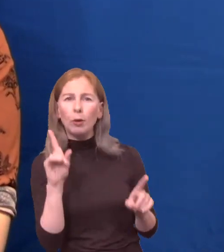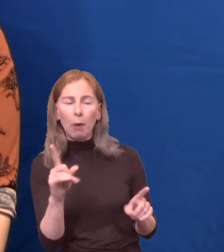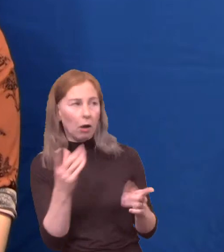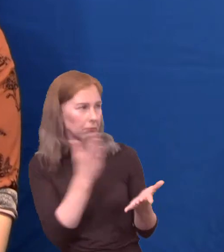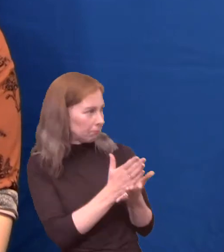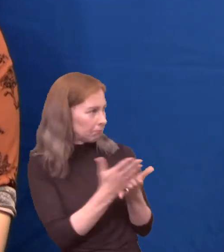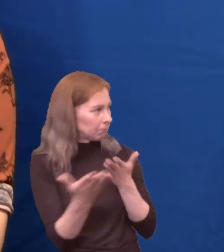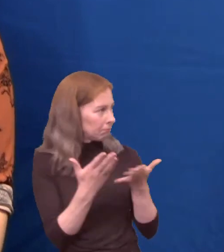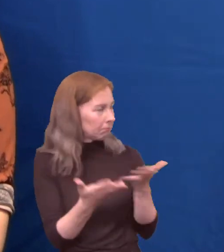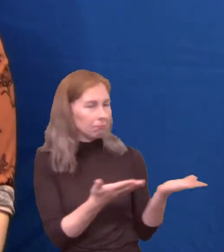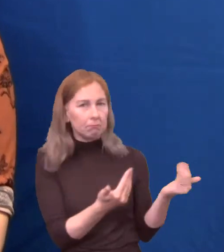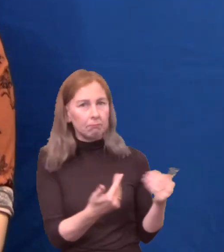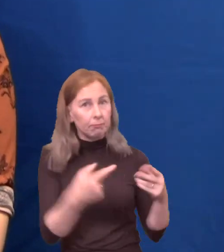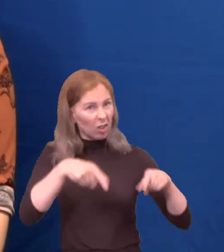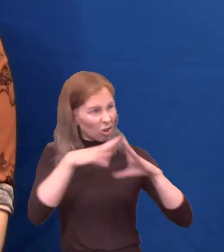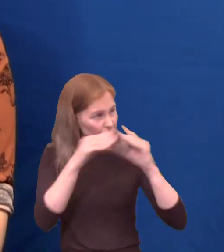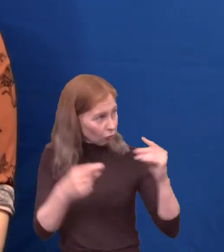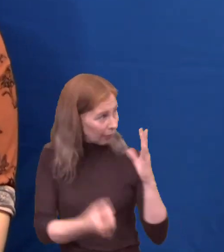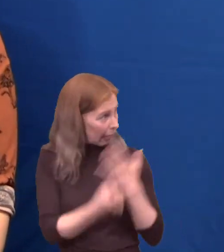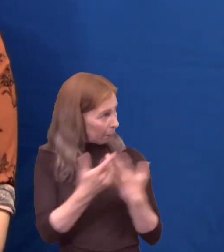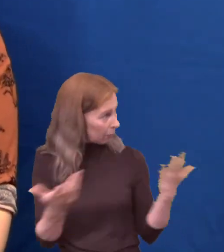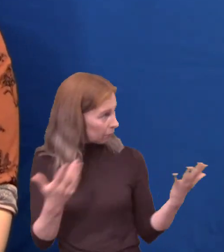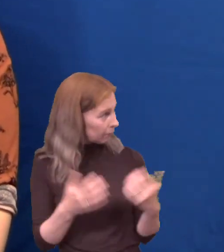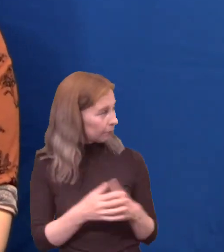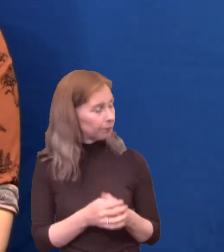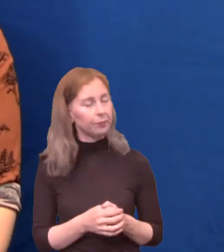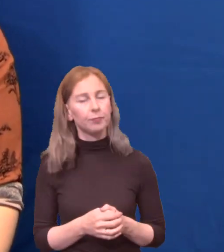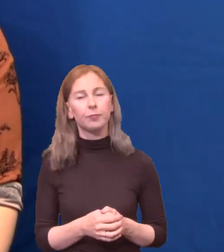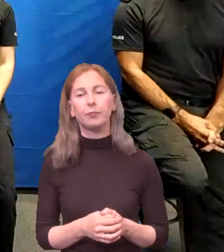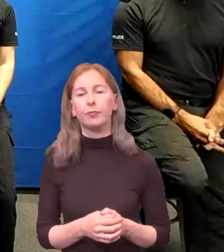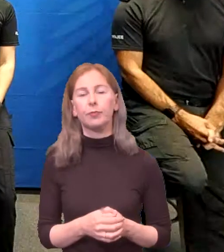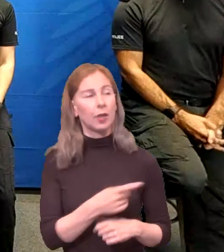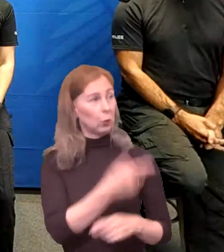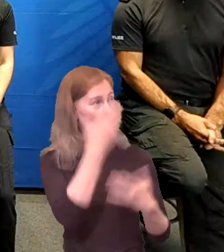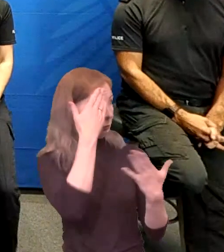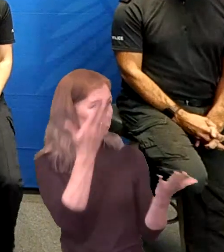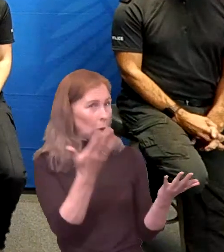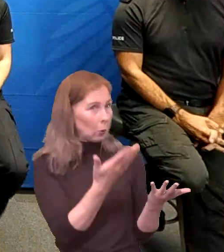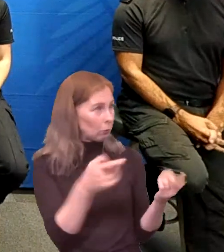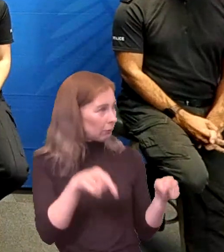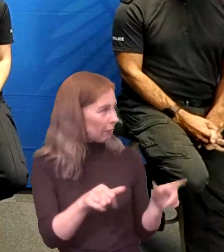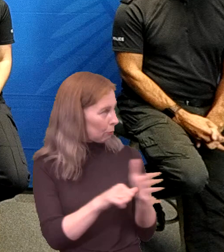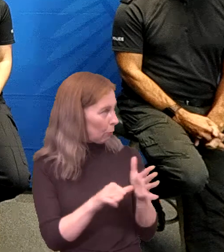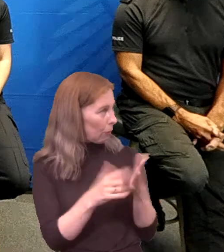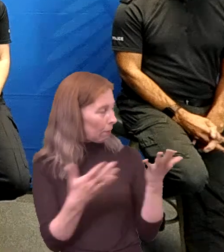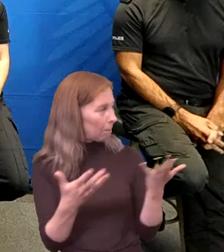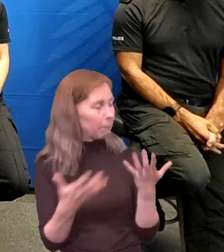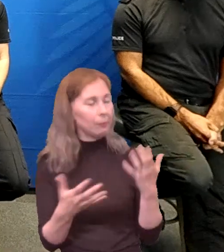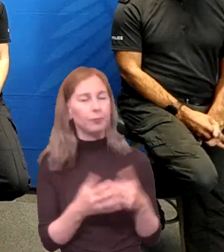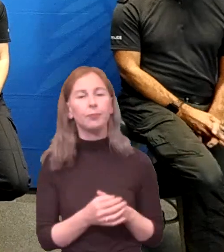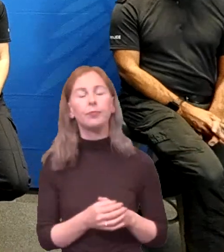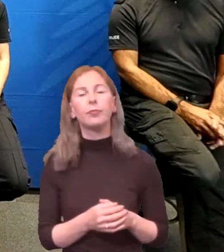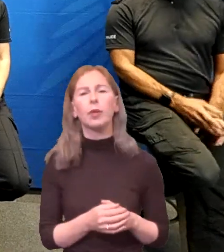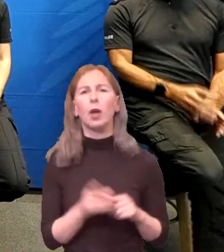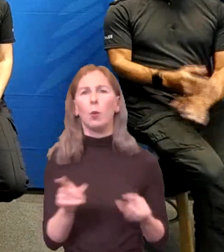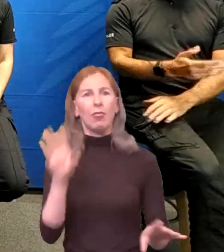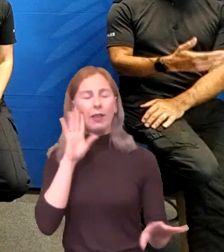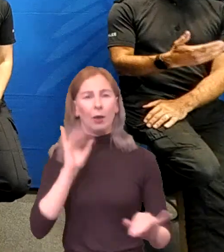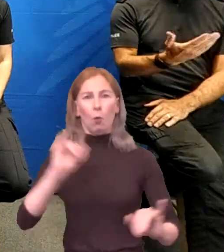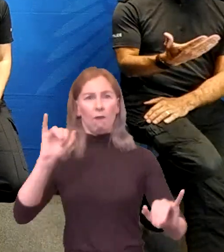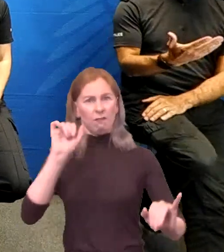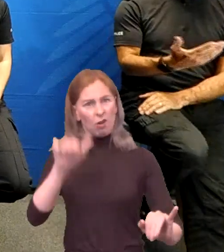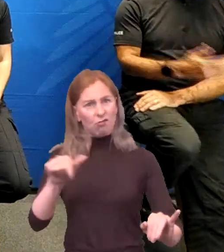much of an issue this is in Surrey itself. Are you two aware of this as a problem that we have, or? It sounds horrific, doesn't it,